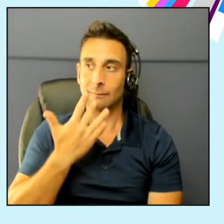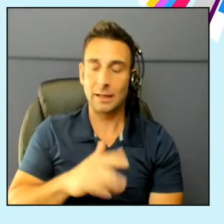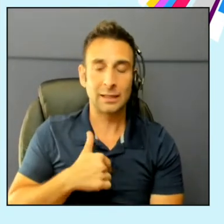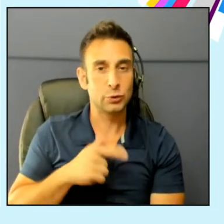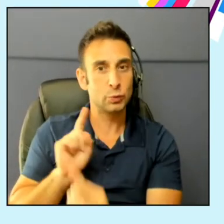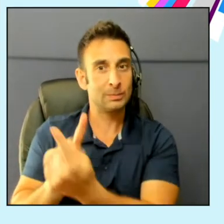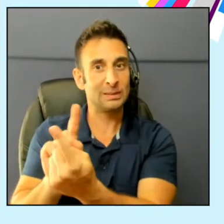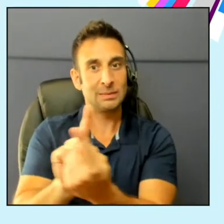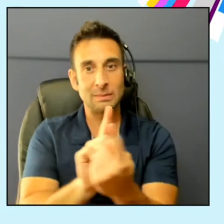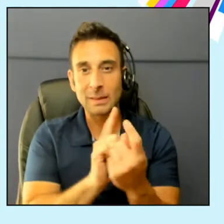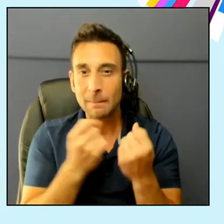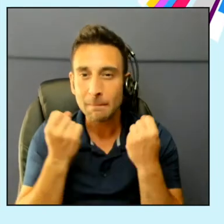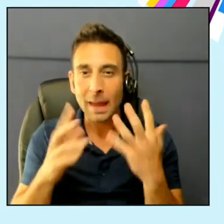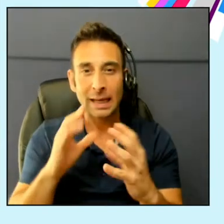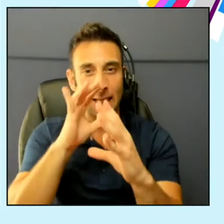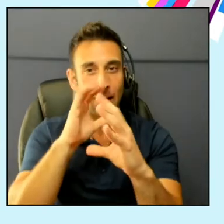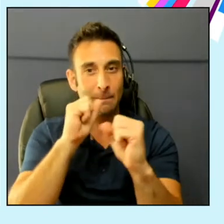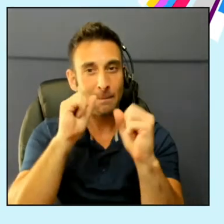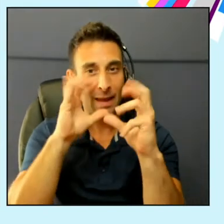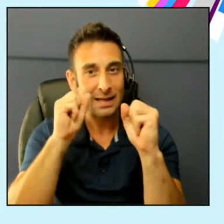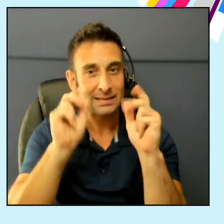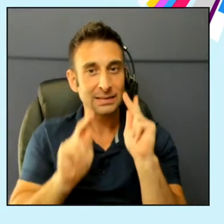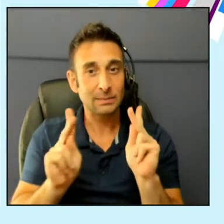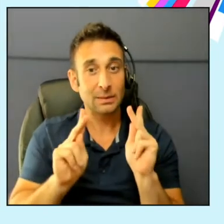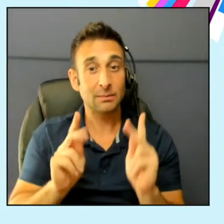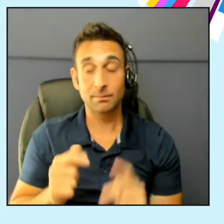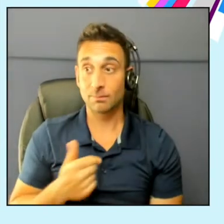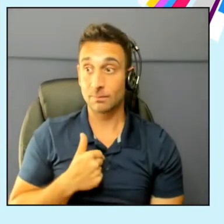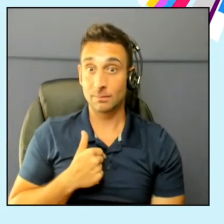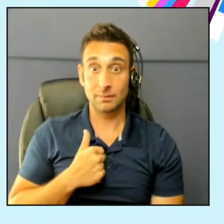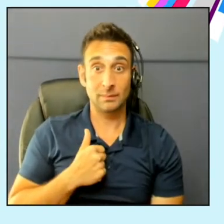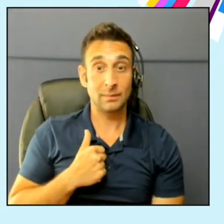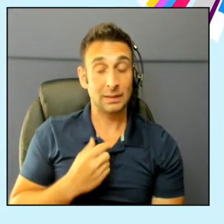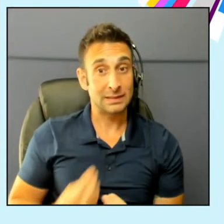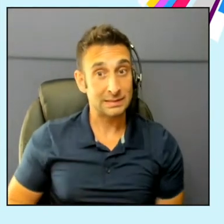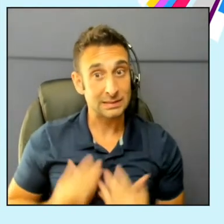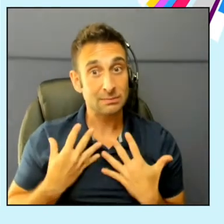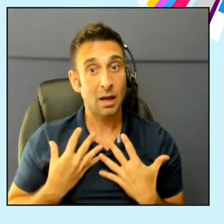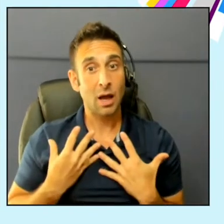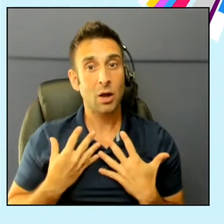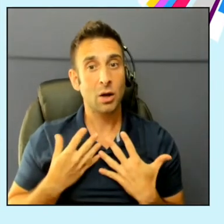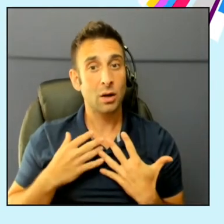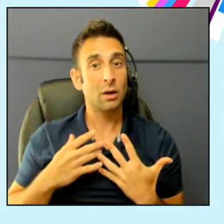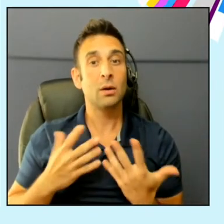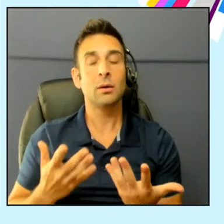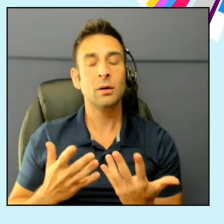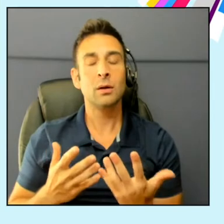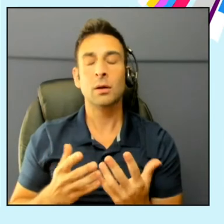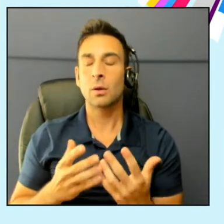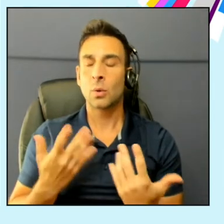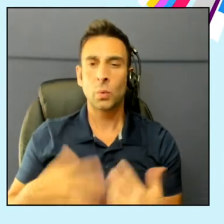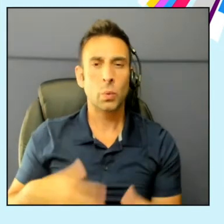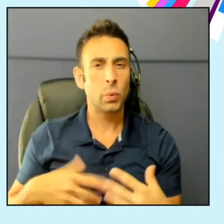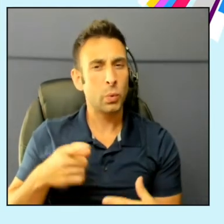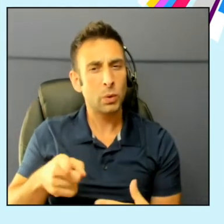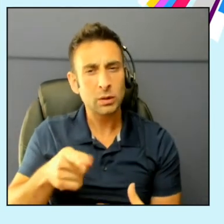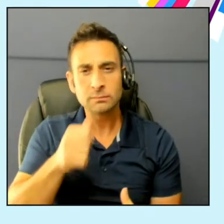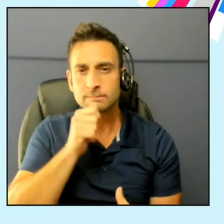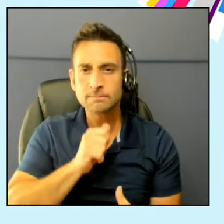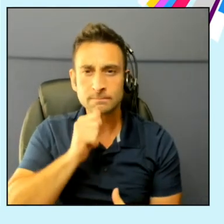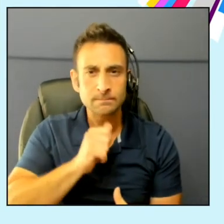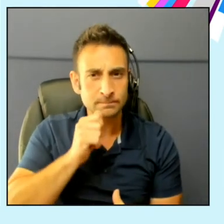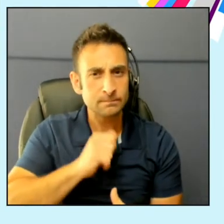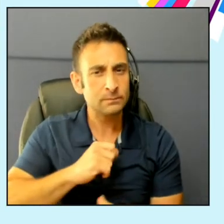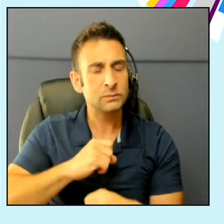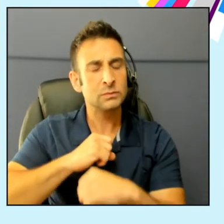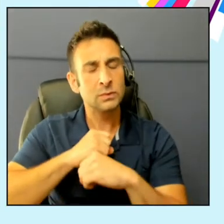people. What inspires me the most from all this community is the amazing resilience and the amount of people